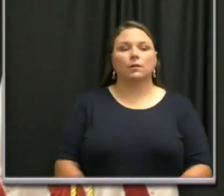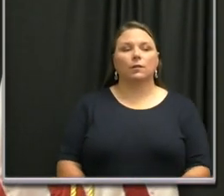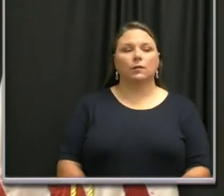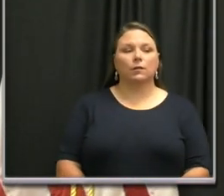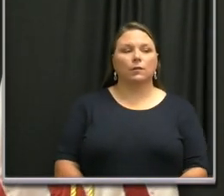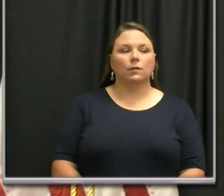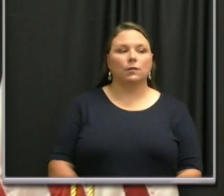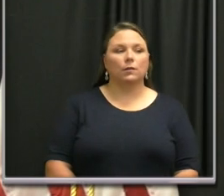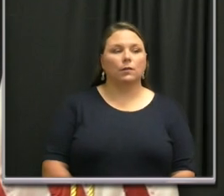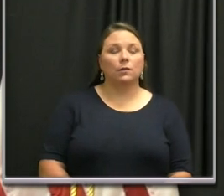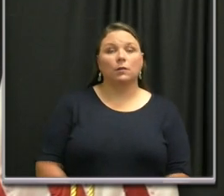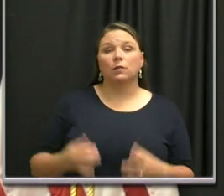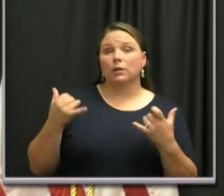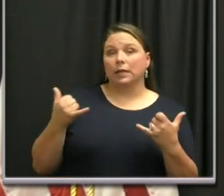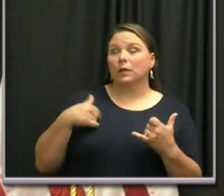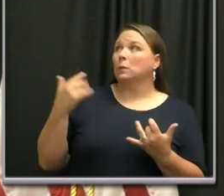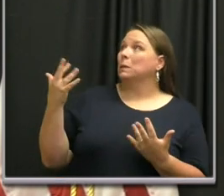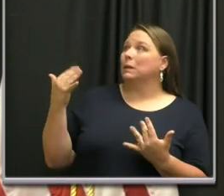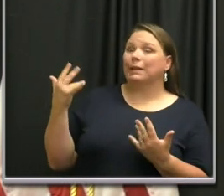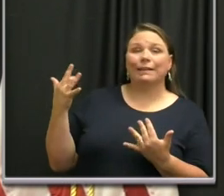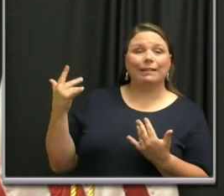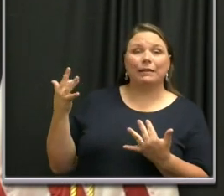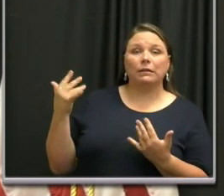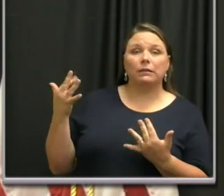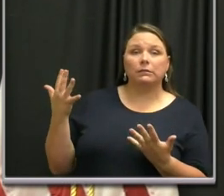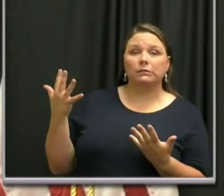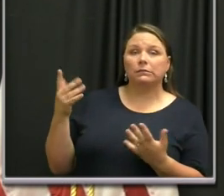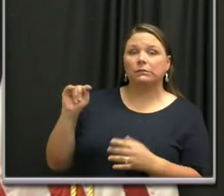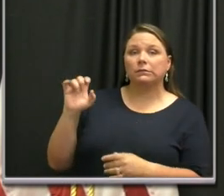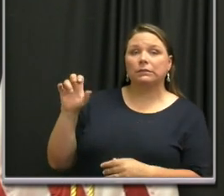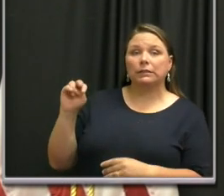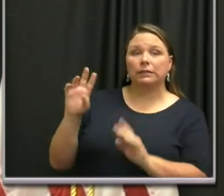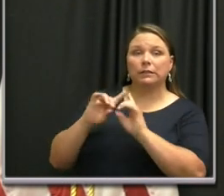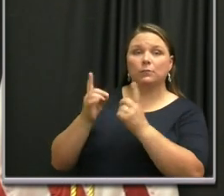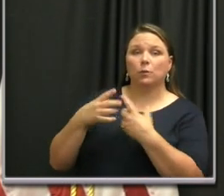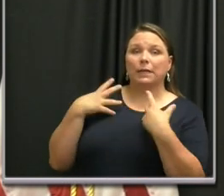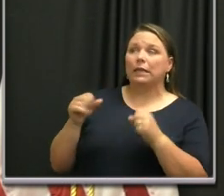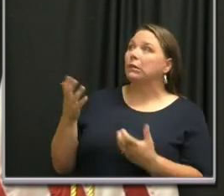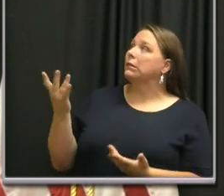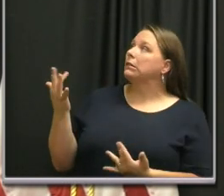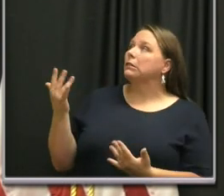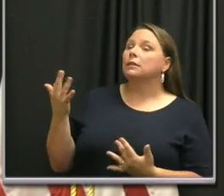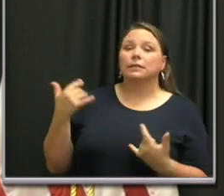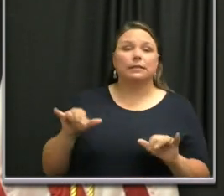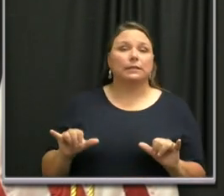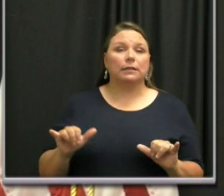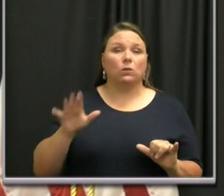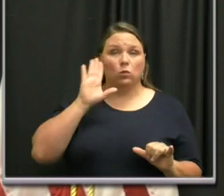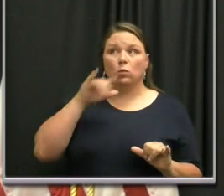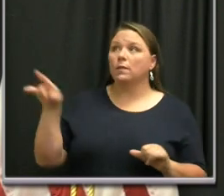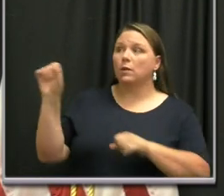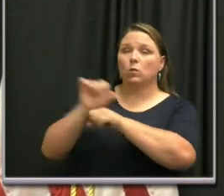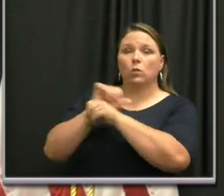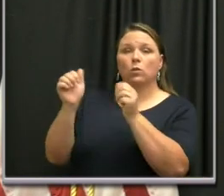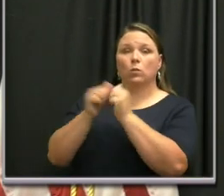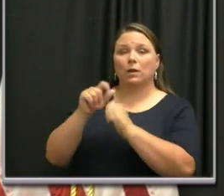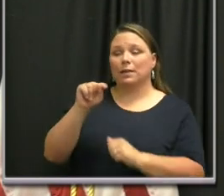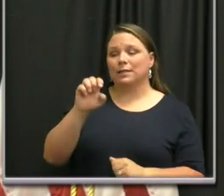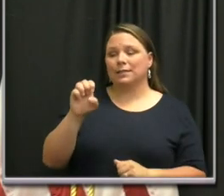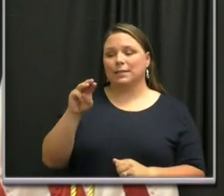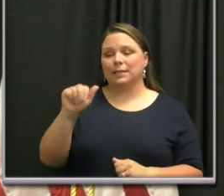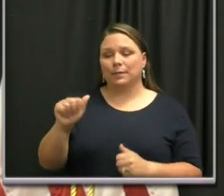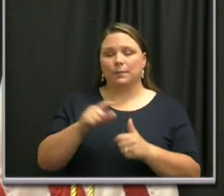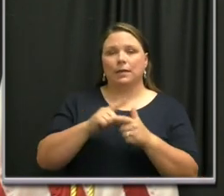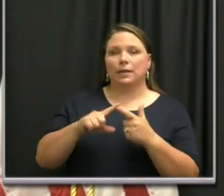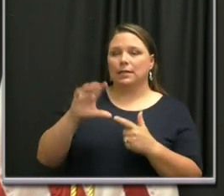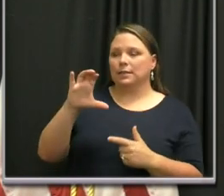Right now, we are waiting for further guidance from the Tennessee Department of Health. I know that they're working with TEMA, CDC,